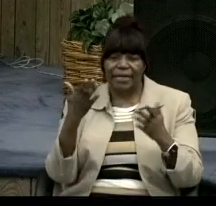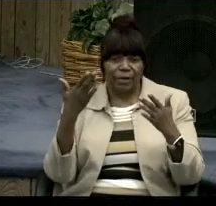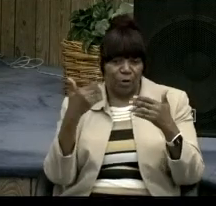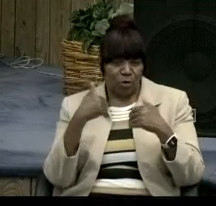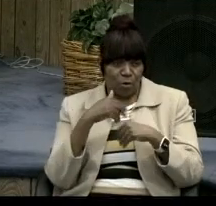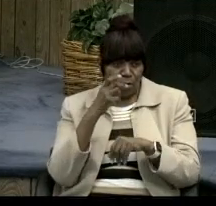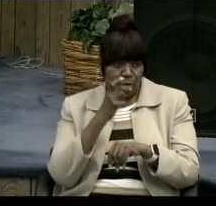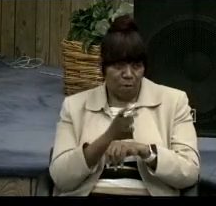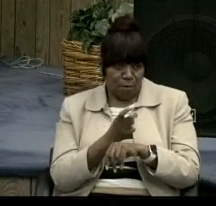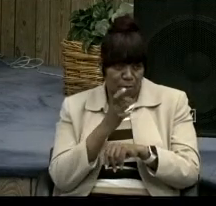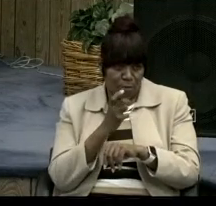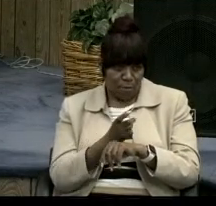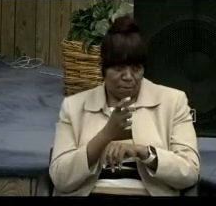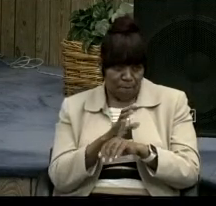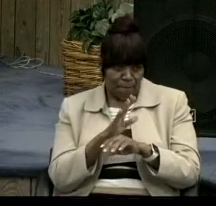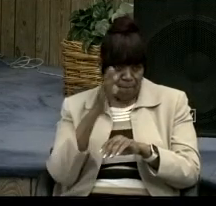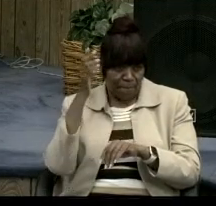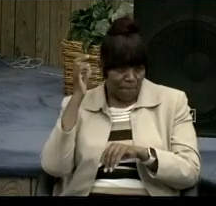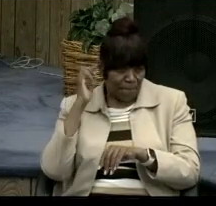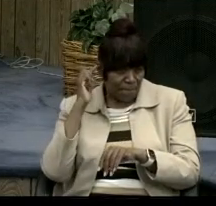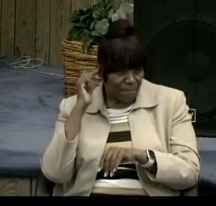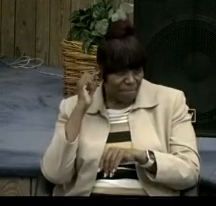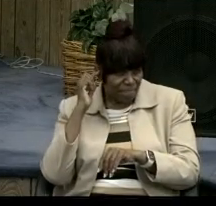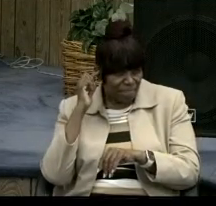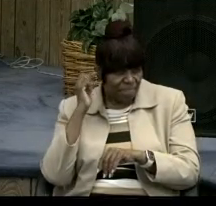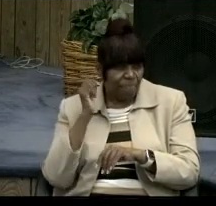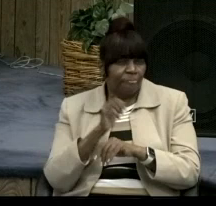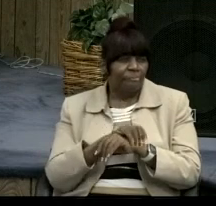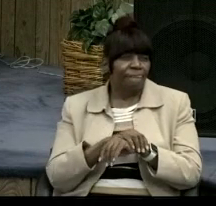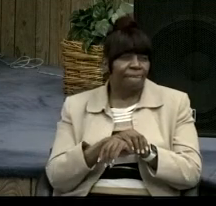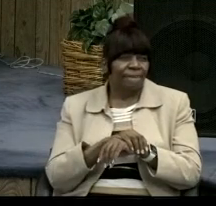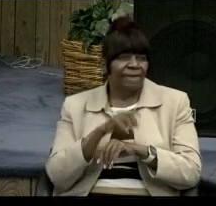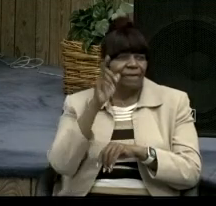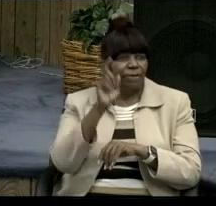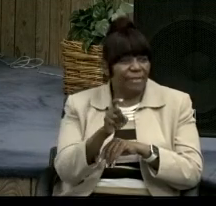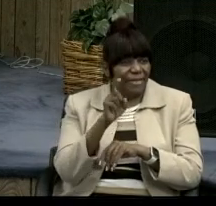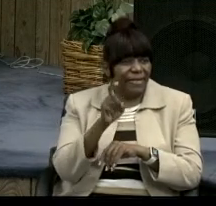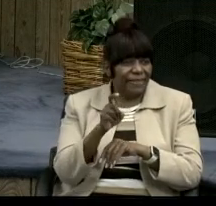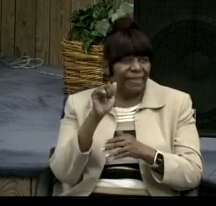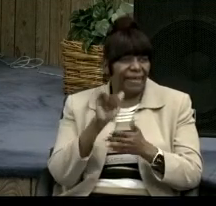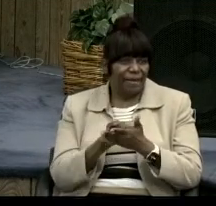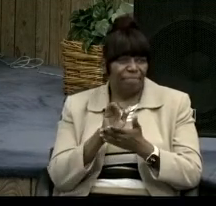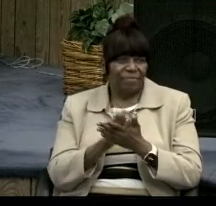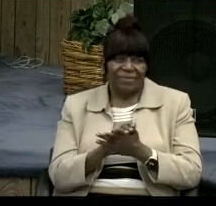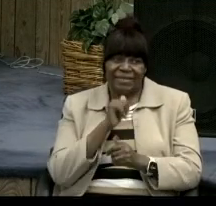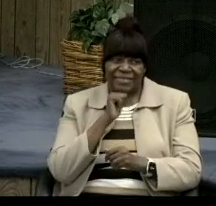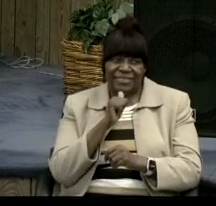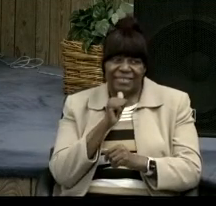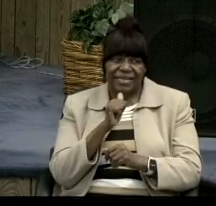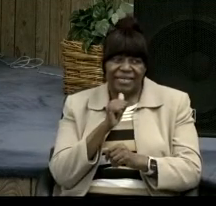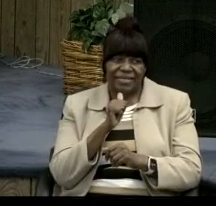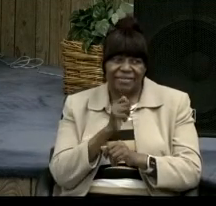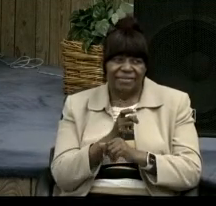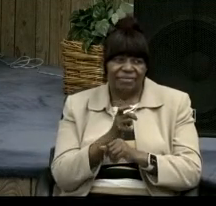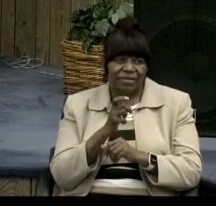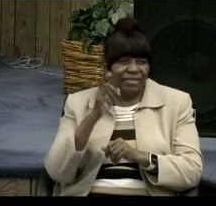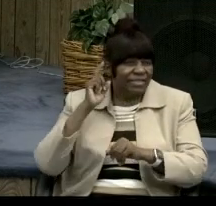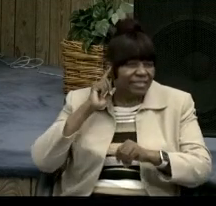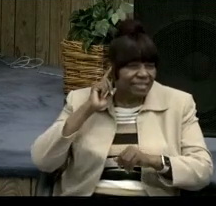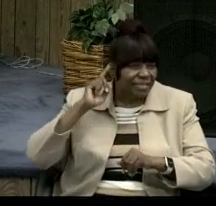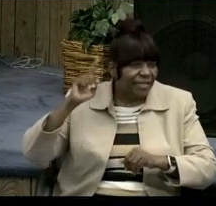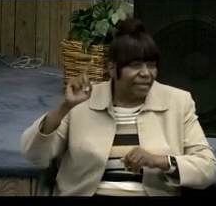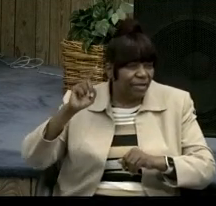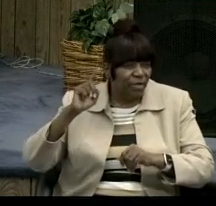heard?" Okay, so you have to hear in order to believe. Come on with me now. You have to